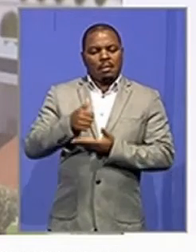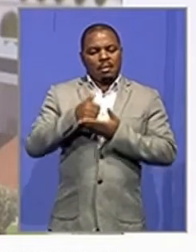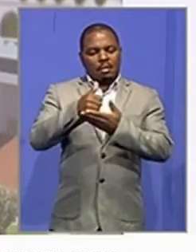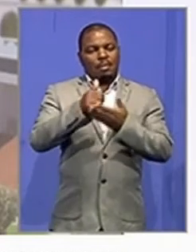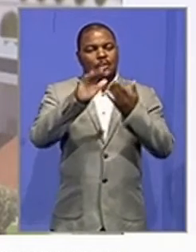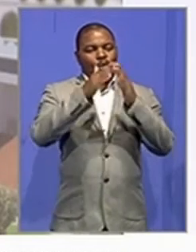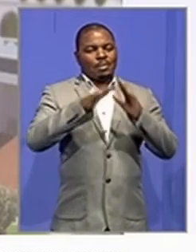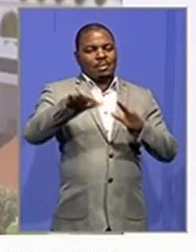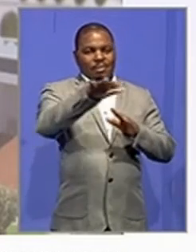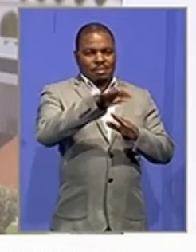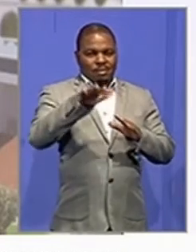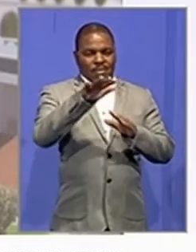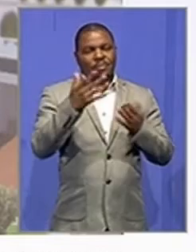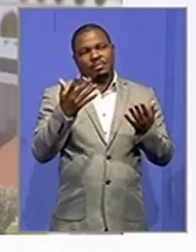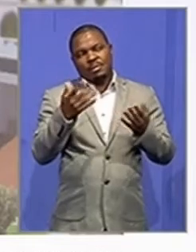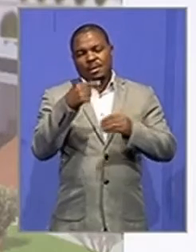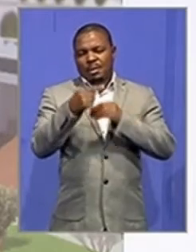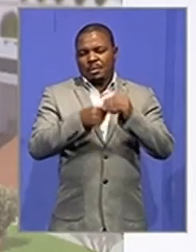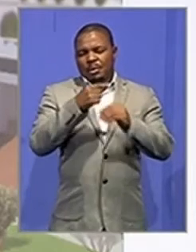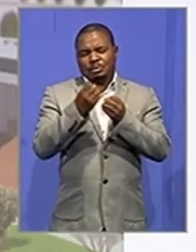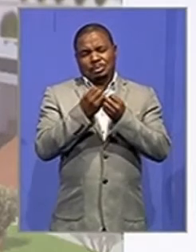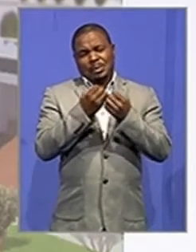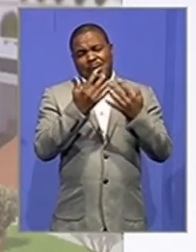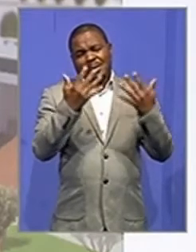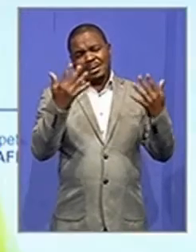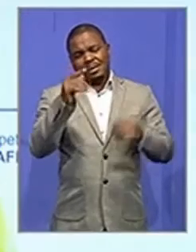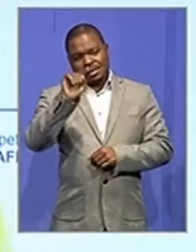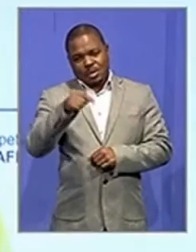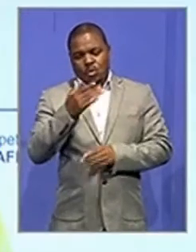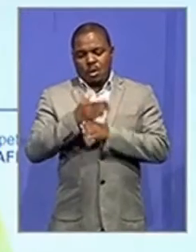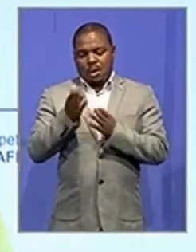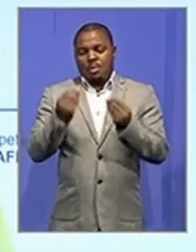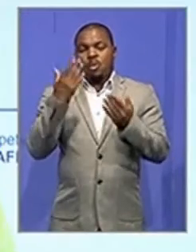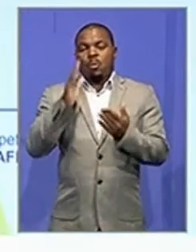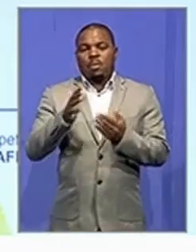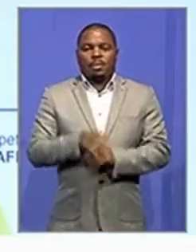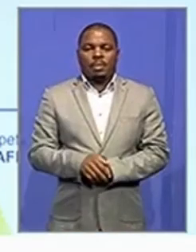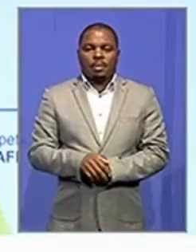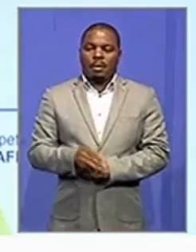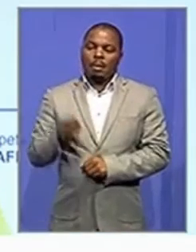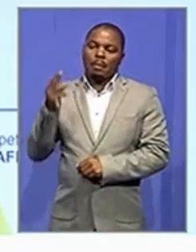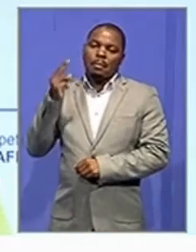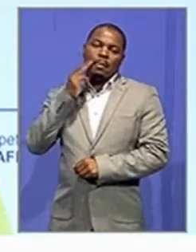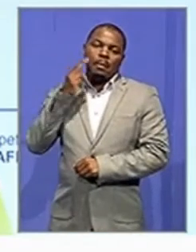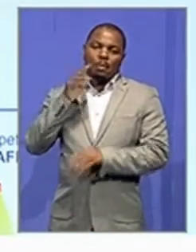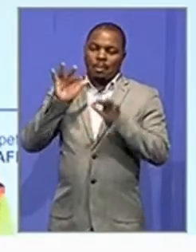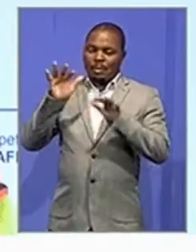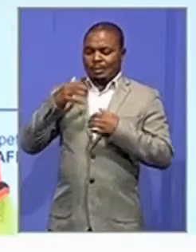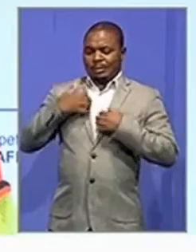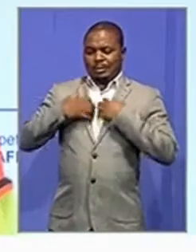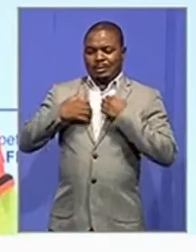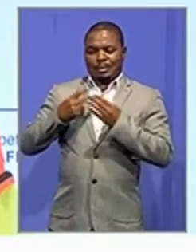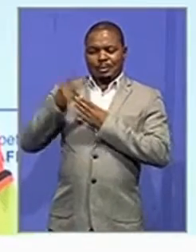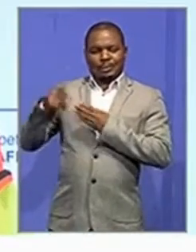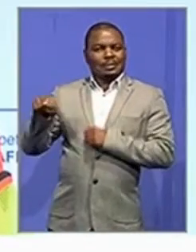ba lehae ba diketekete dikgeo tsa mesebetsi. The community of Mamelodi is looking forward to this project